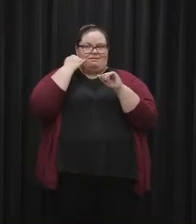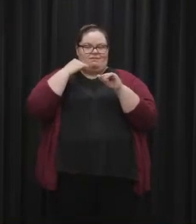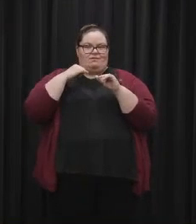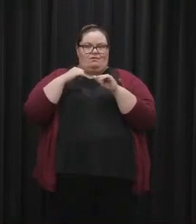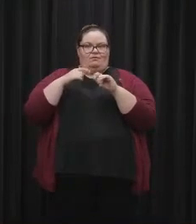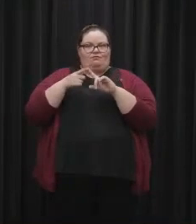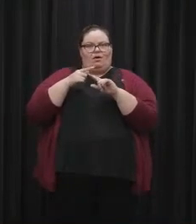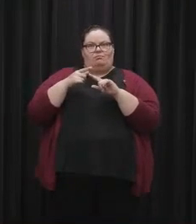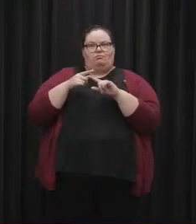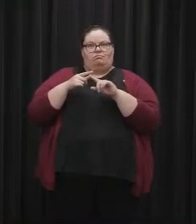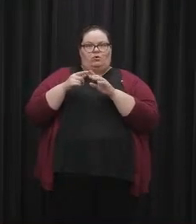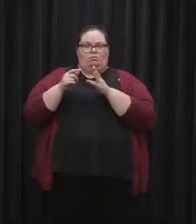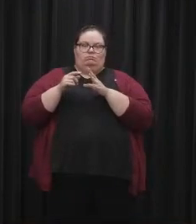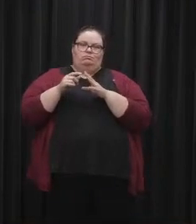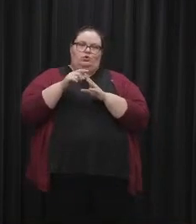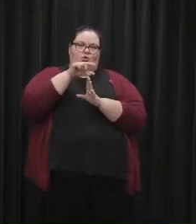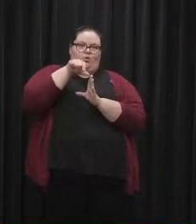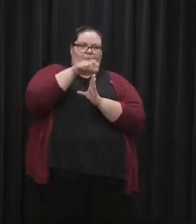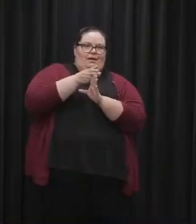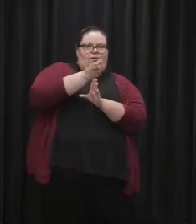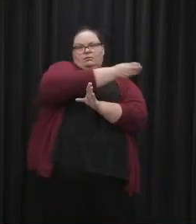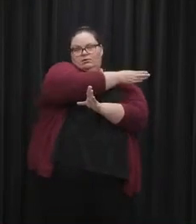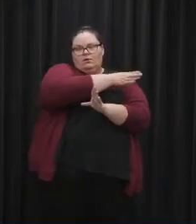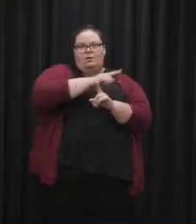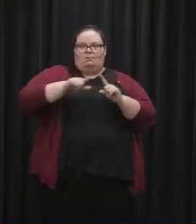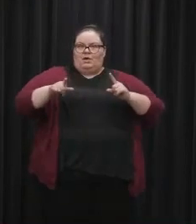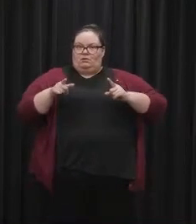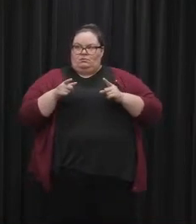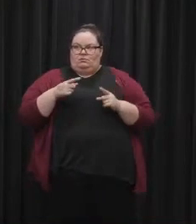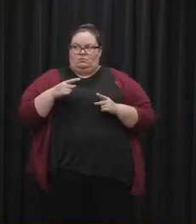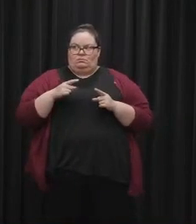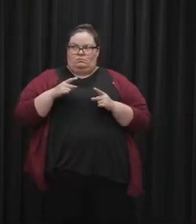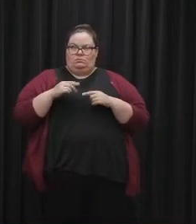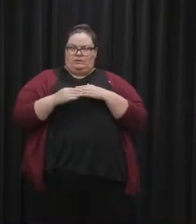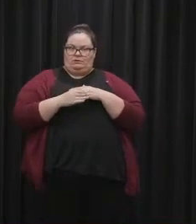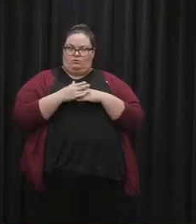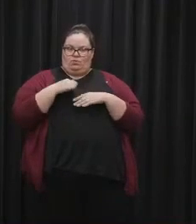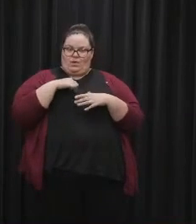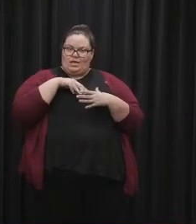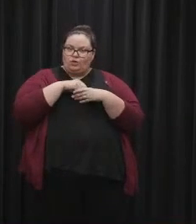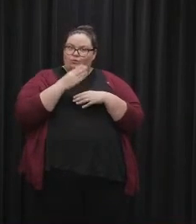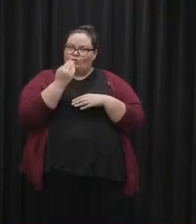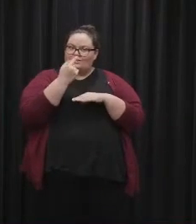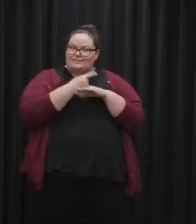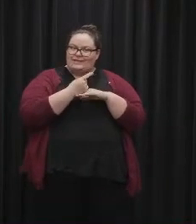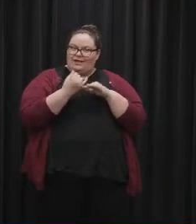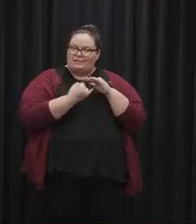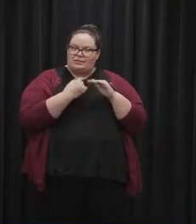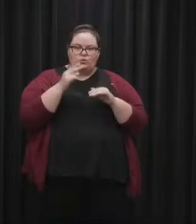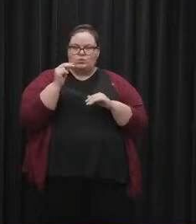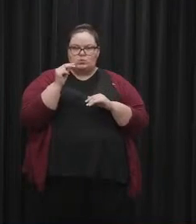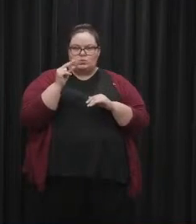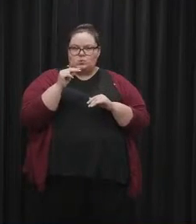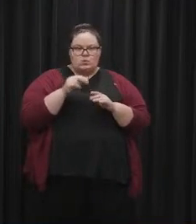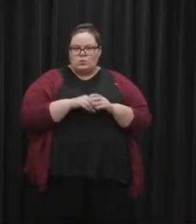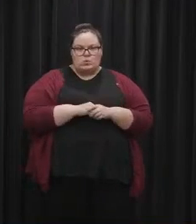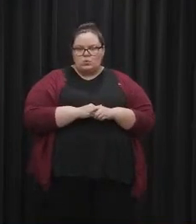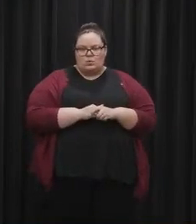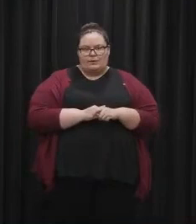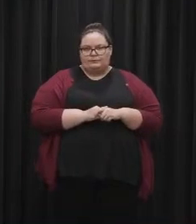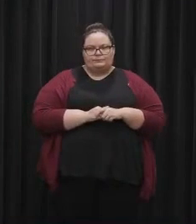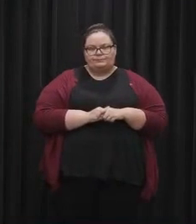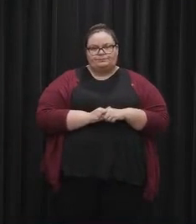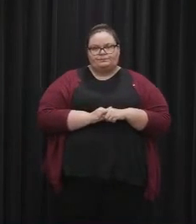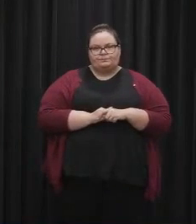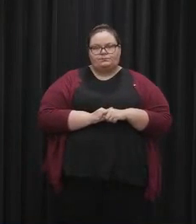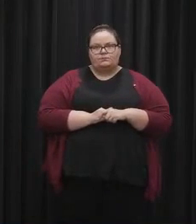outside the Atlantic bubble. As of right now, they are not planning to make any changes based on the outbreak here in New Brunswick, the 2 outbreaks rather here in New